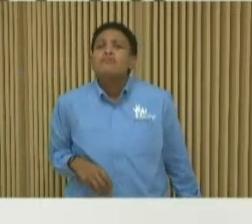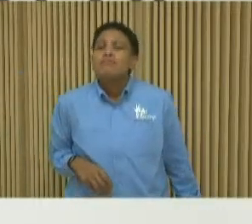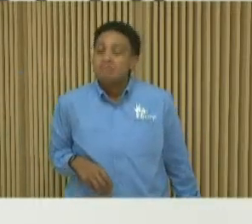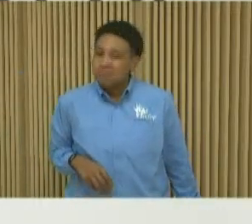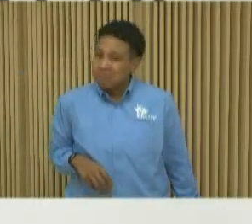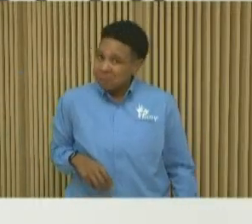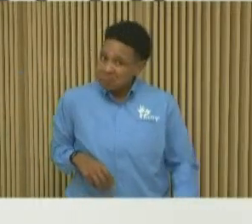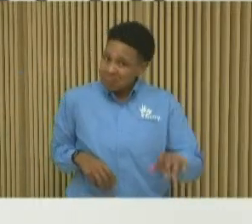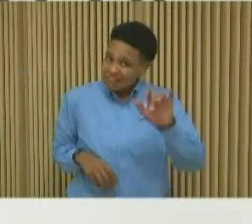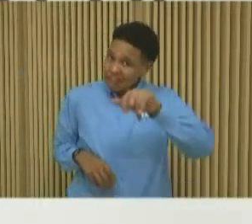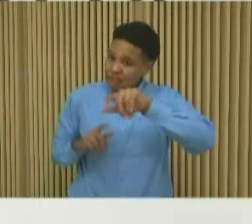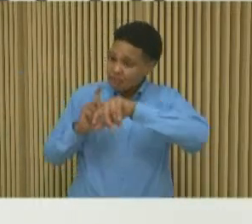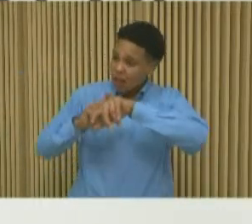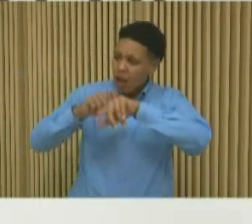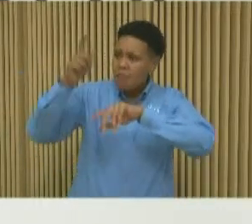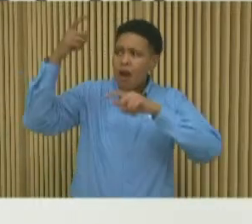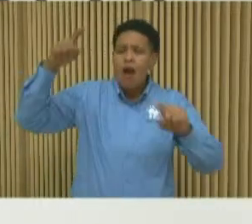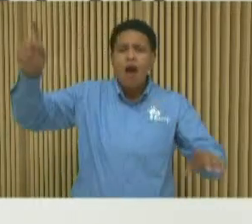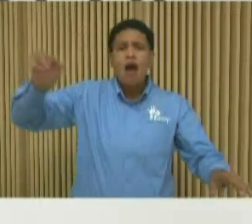then I was the